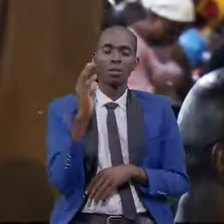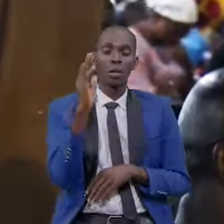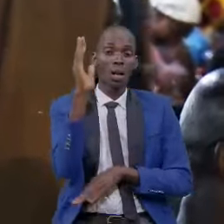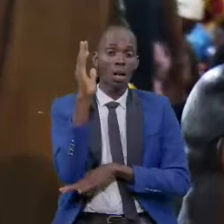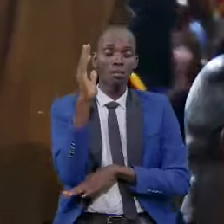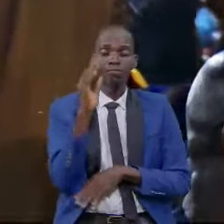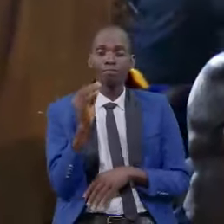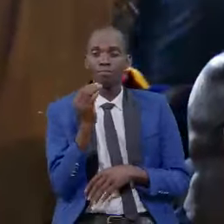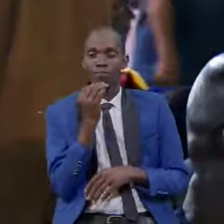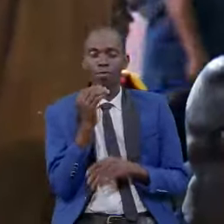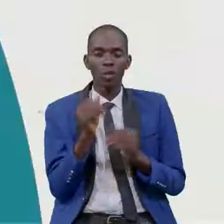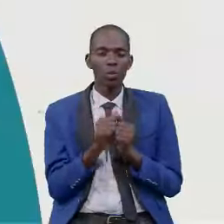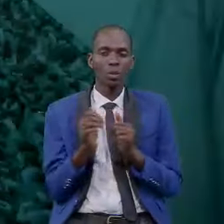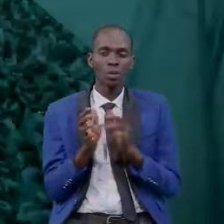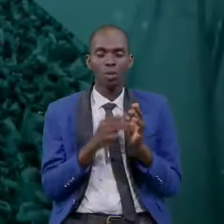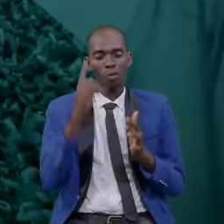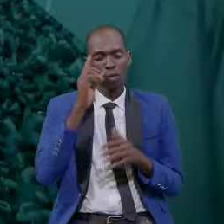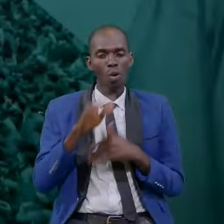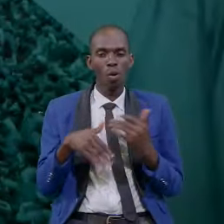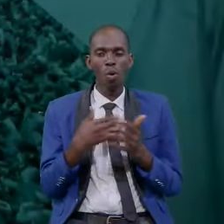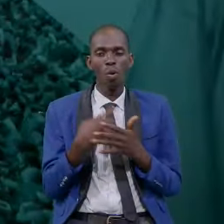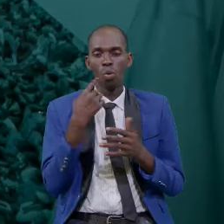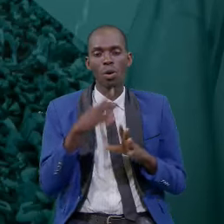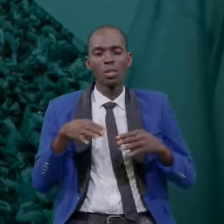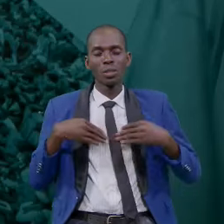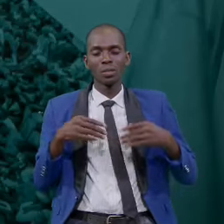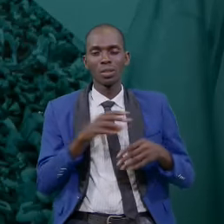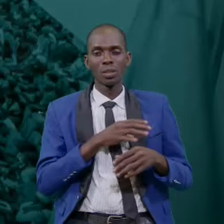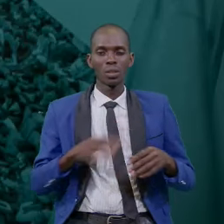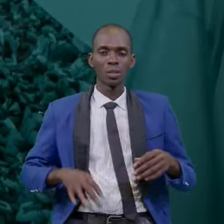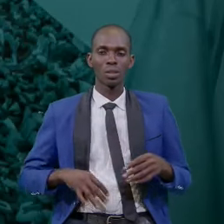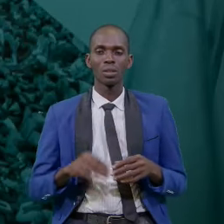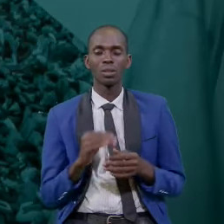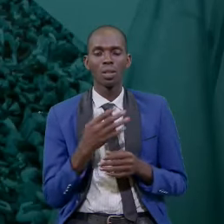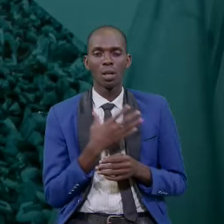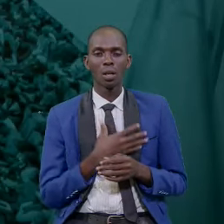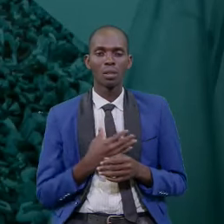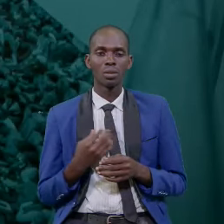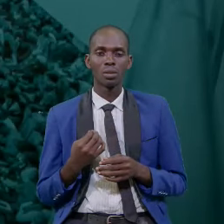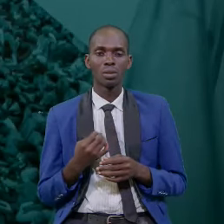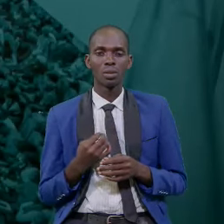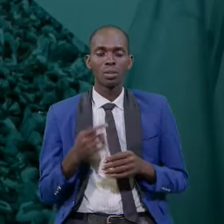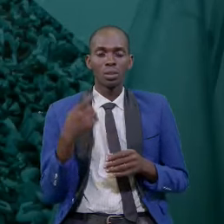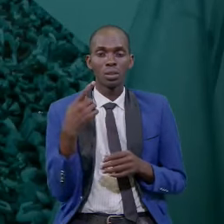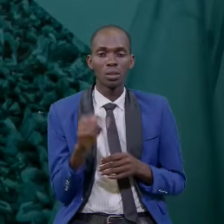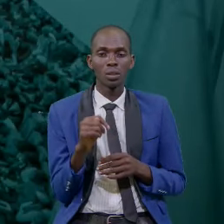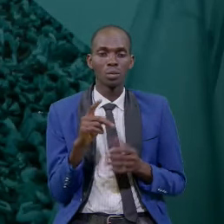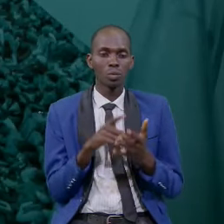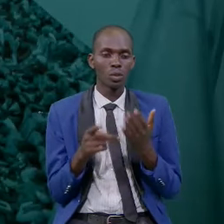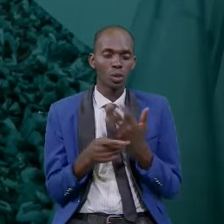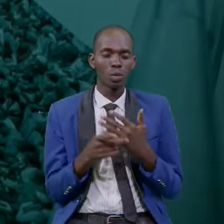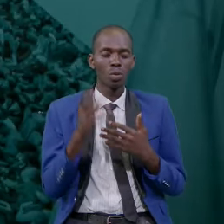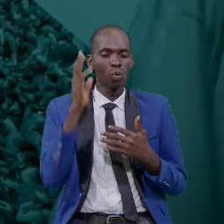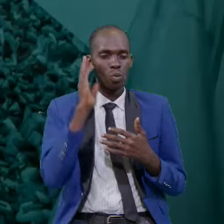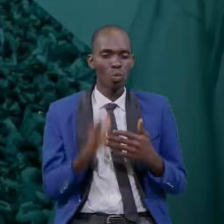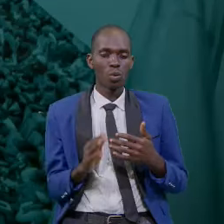to Christ tomorrow by 3 p.m. And we say the lunch hour will take place after this classroom by my